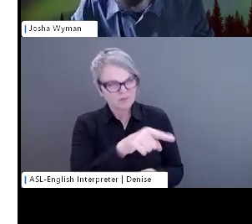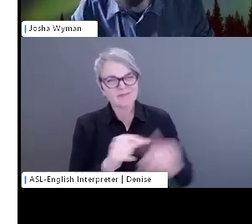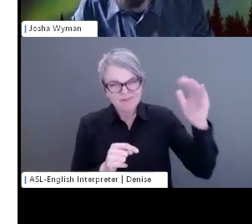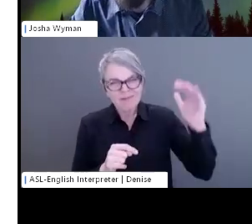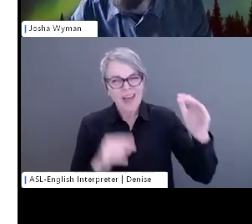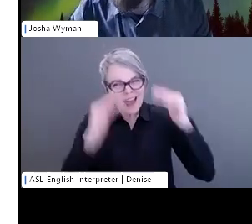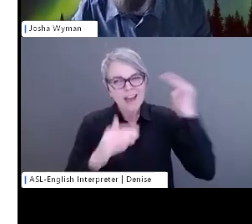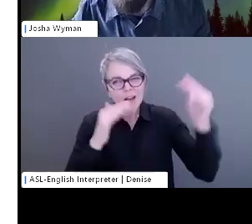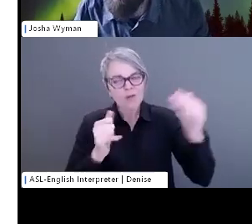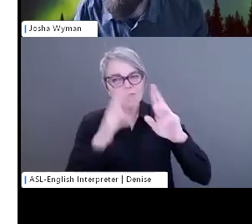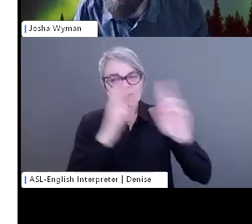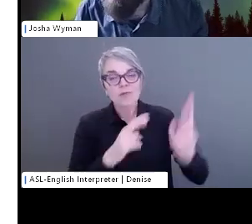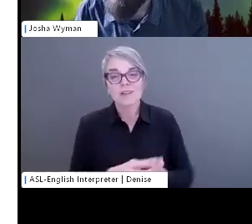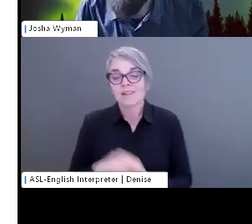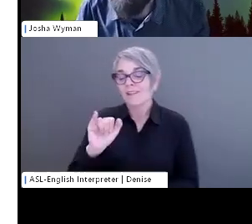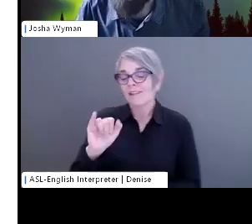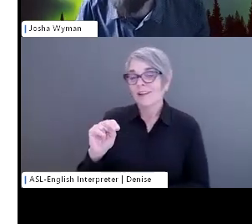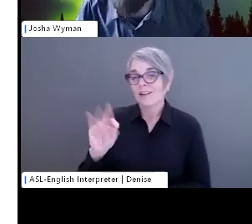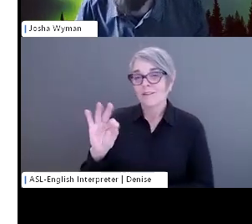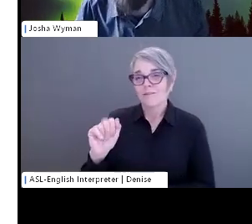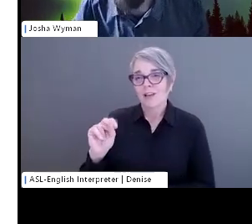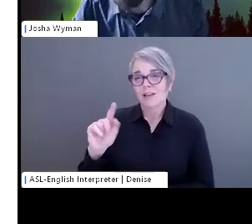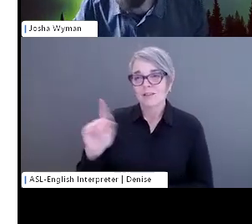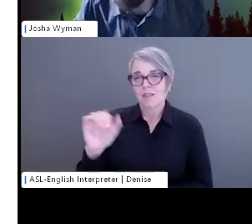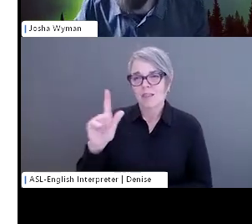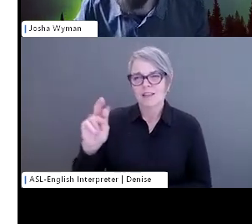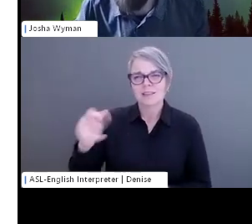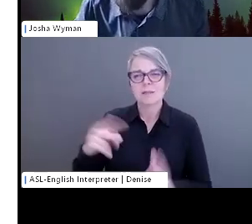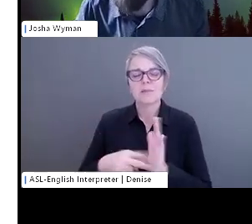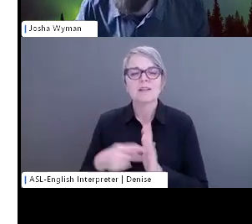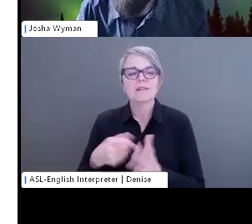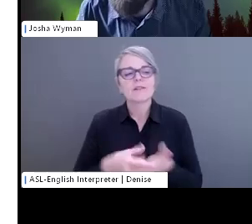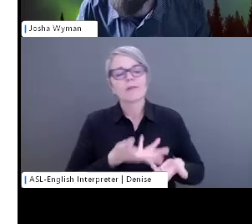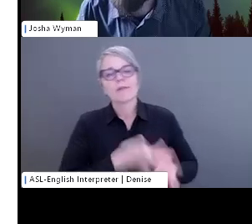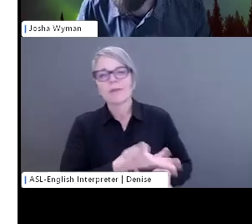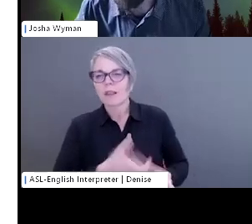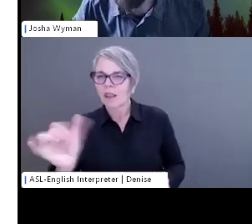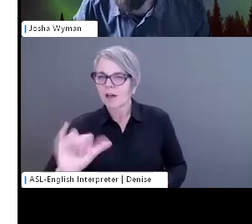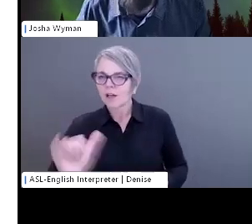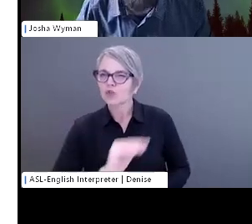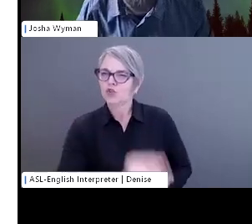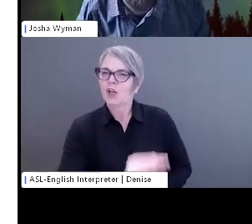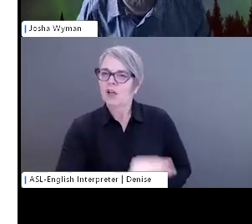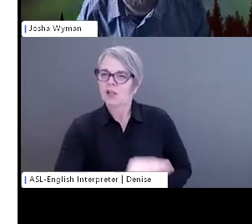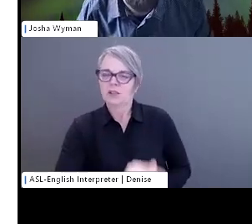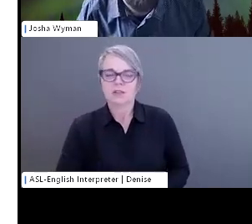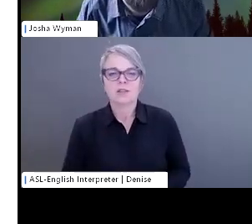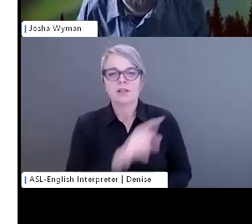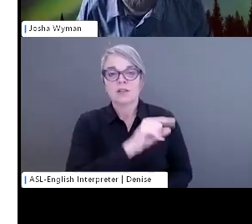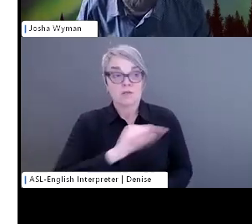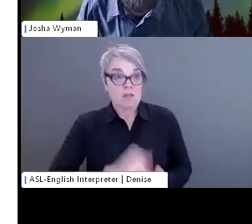Infantilizing is when you treat them much younger than they actually are, like a child. And that has shown to really decrease trust and create